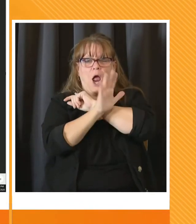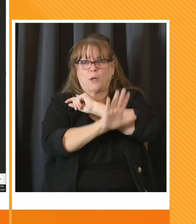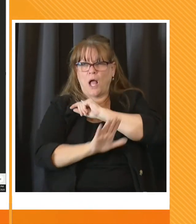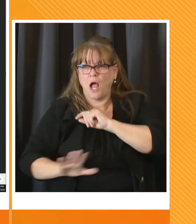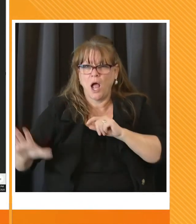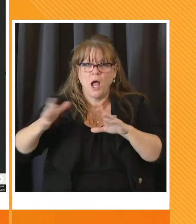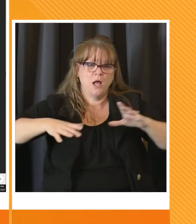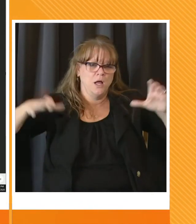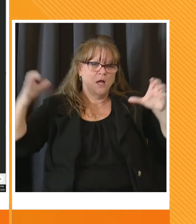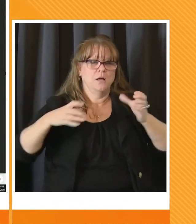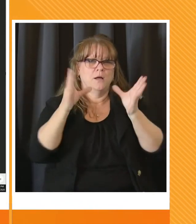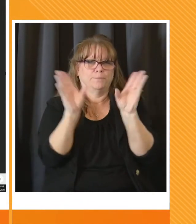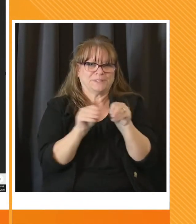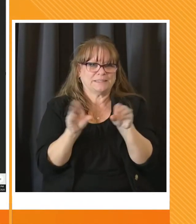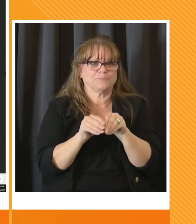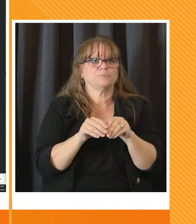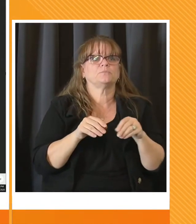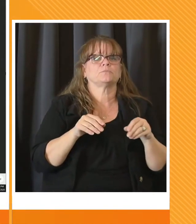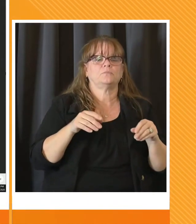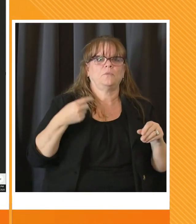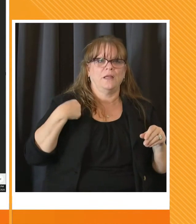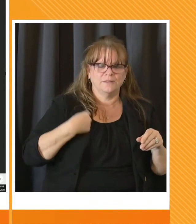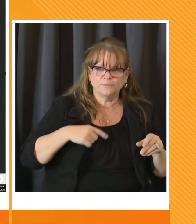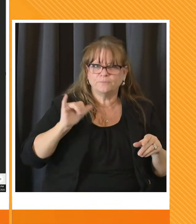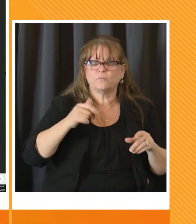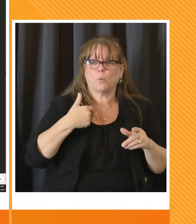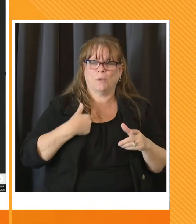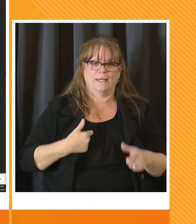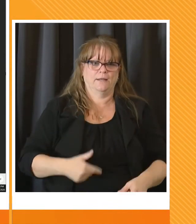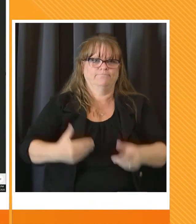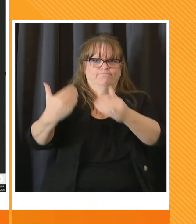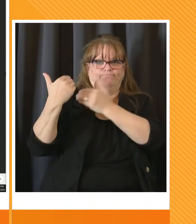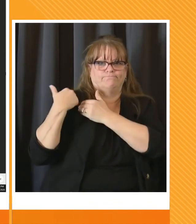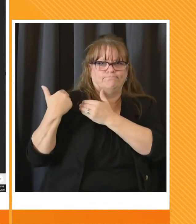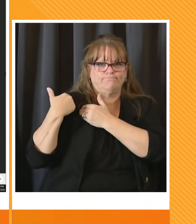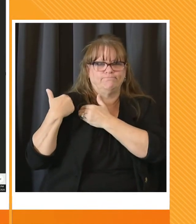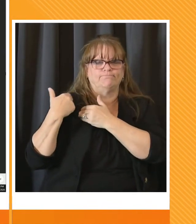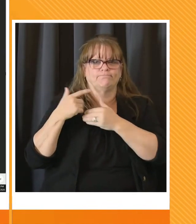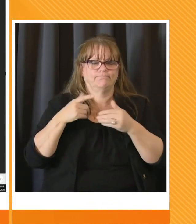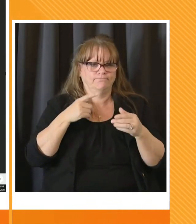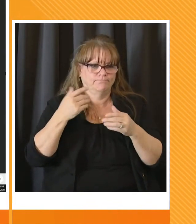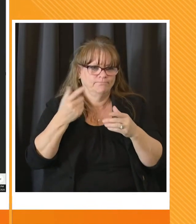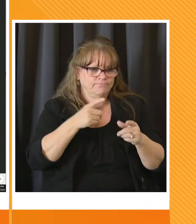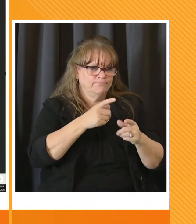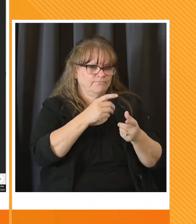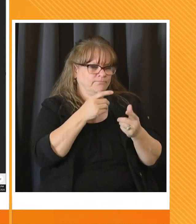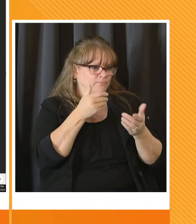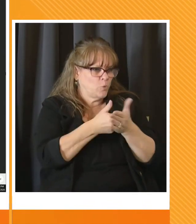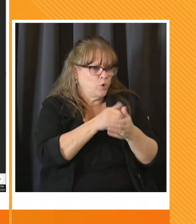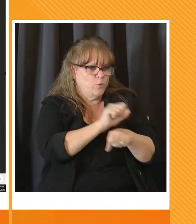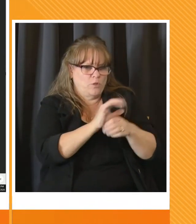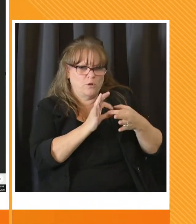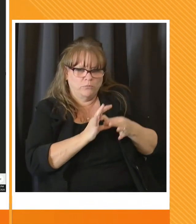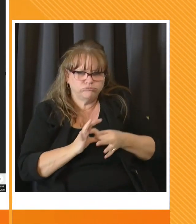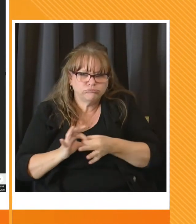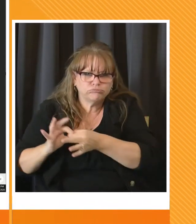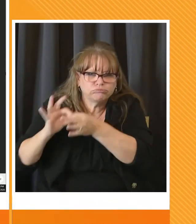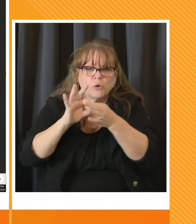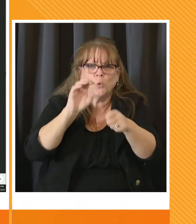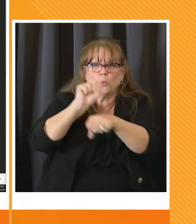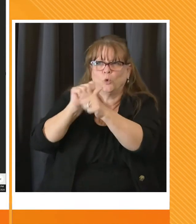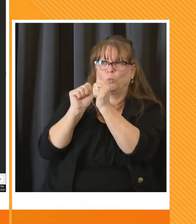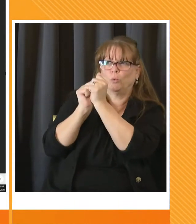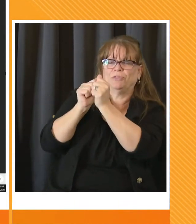local level in working in close partnership with their healthcare systems in their community, along with their